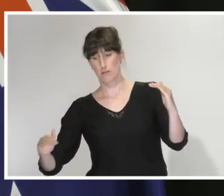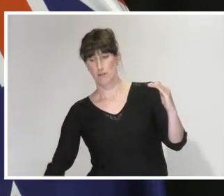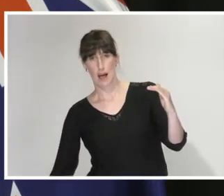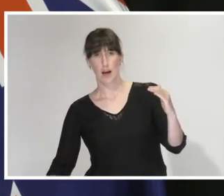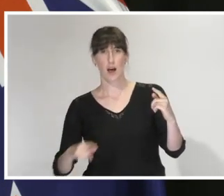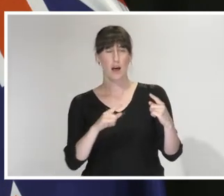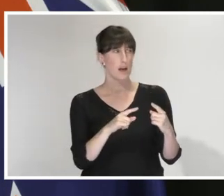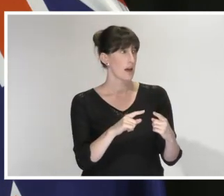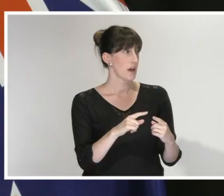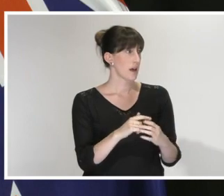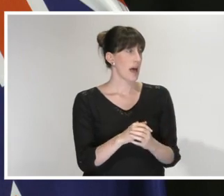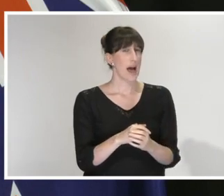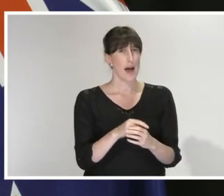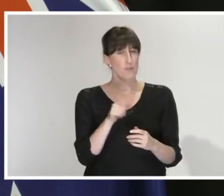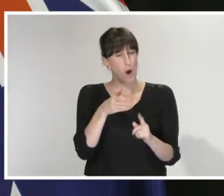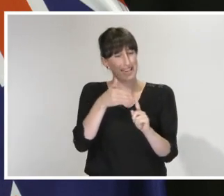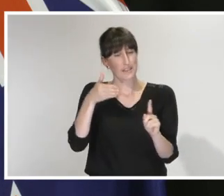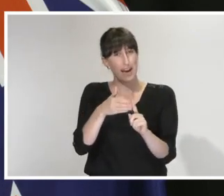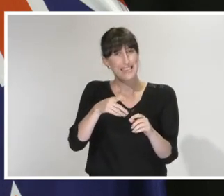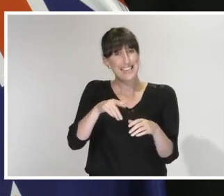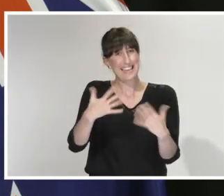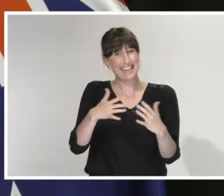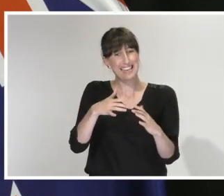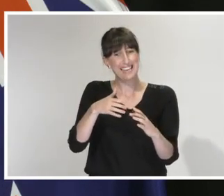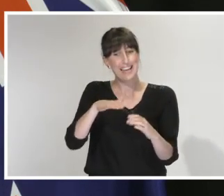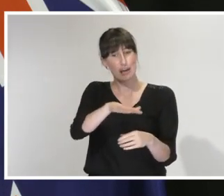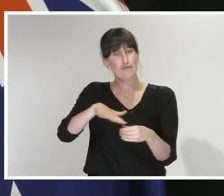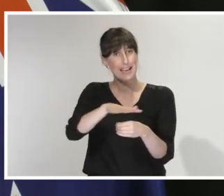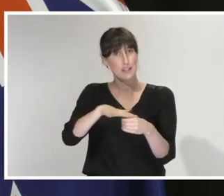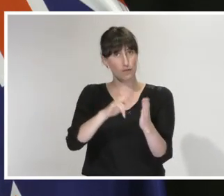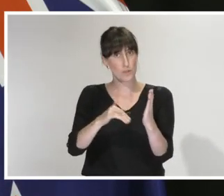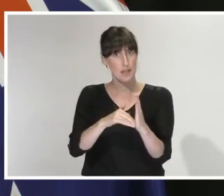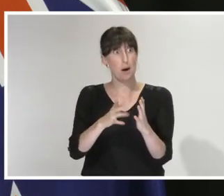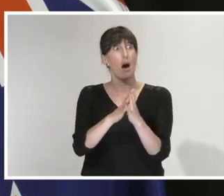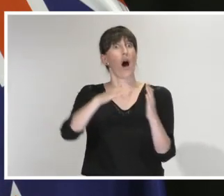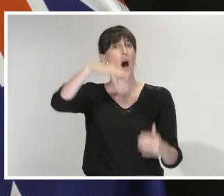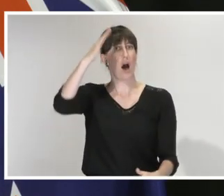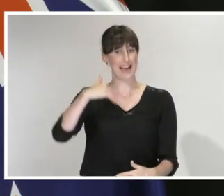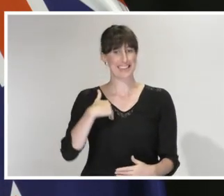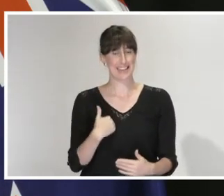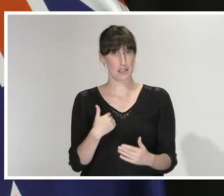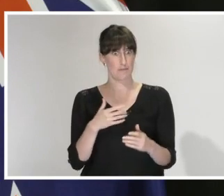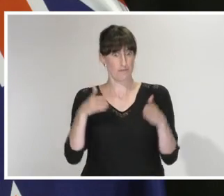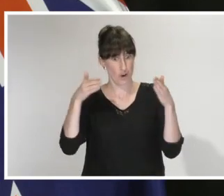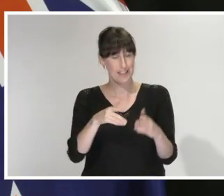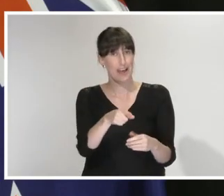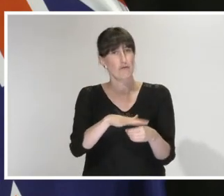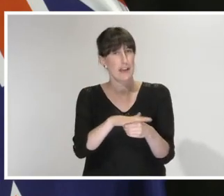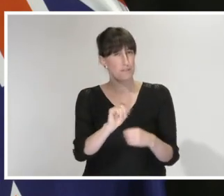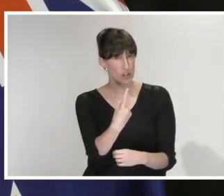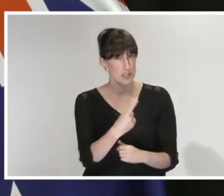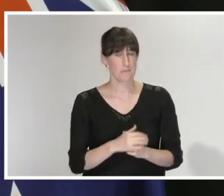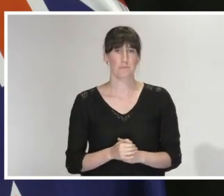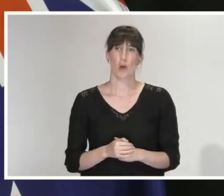there are students who are most at need? Obviously, some of the lower socioeconomic areas are the areas where we find that there is poor